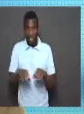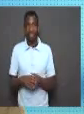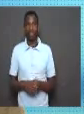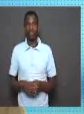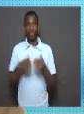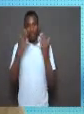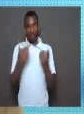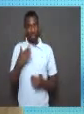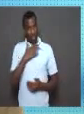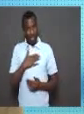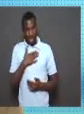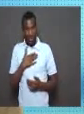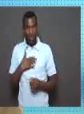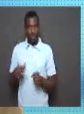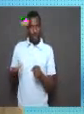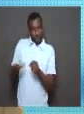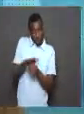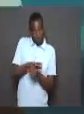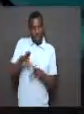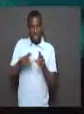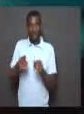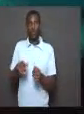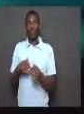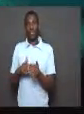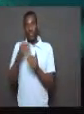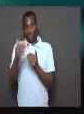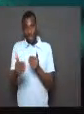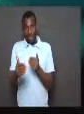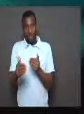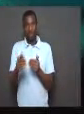Please complete the following statements.